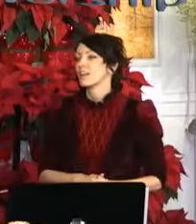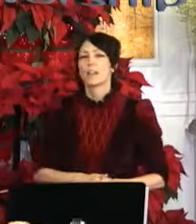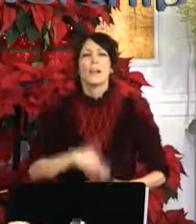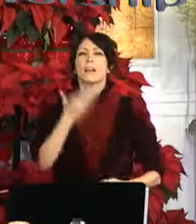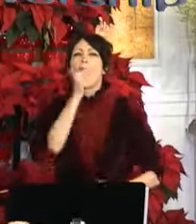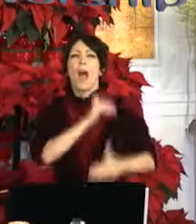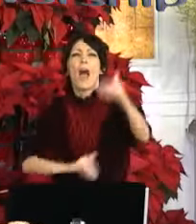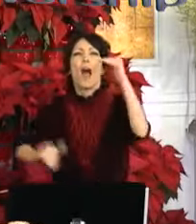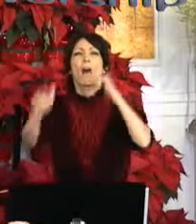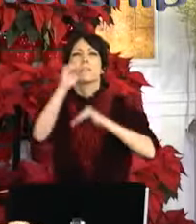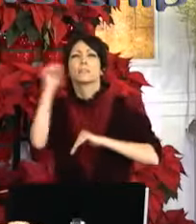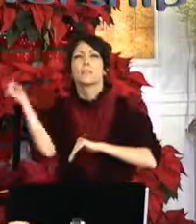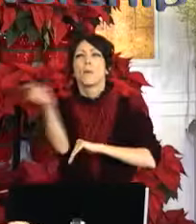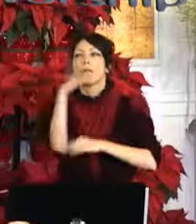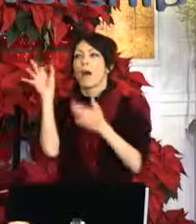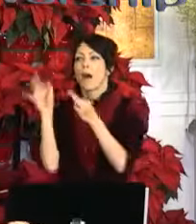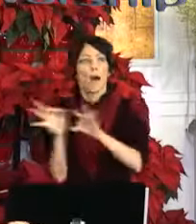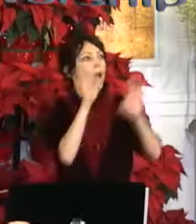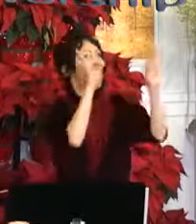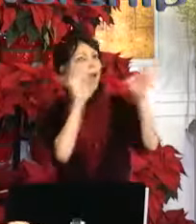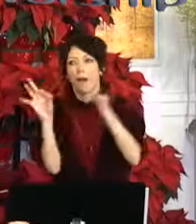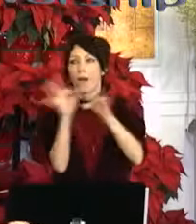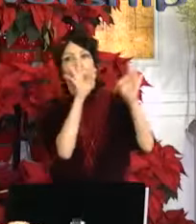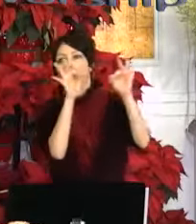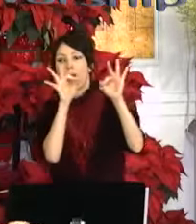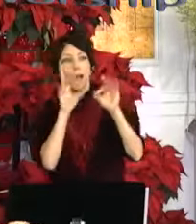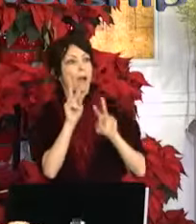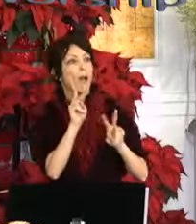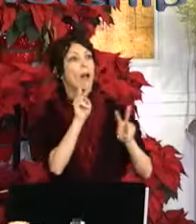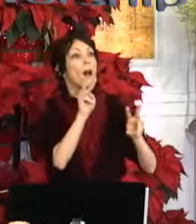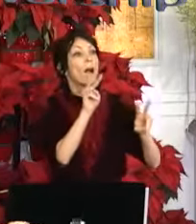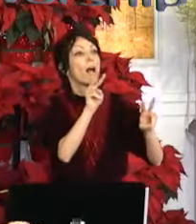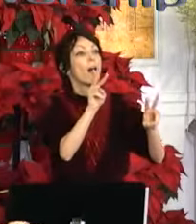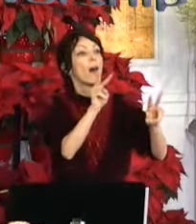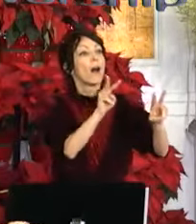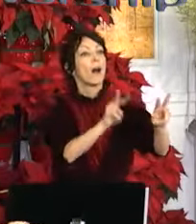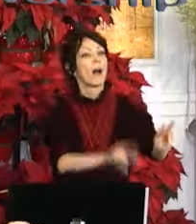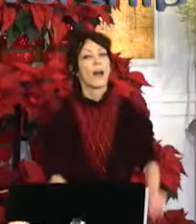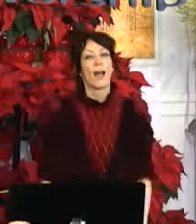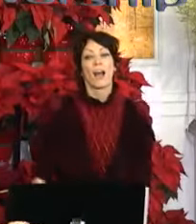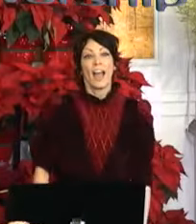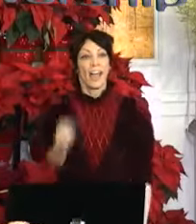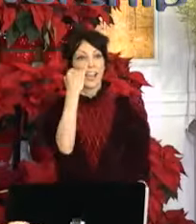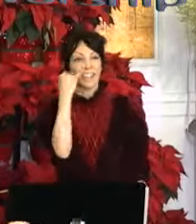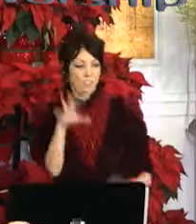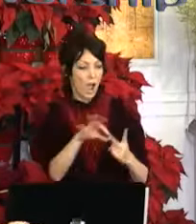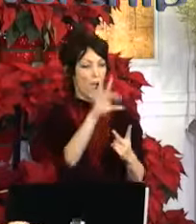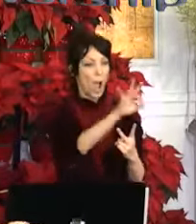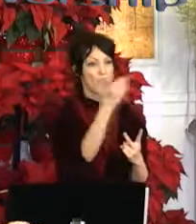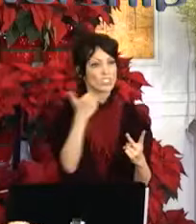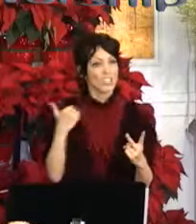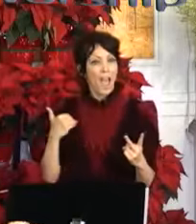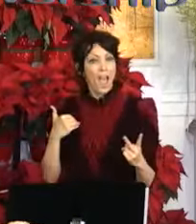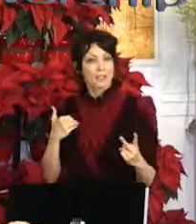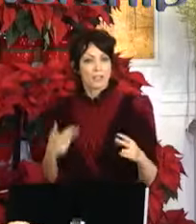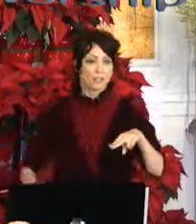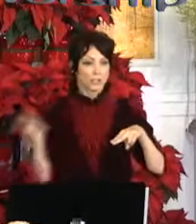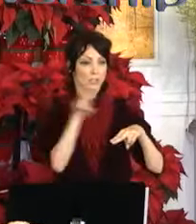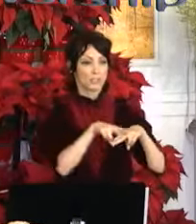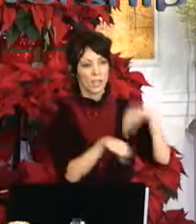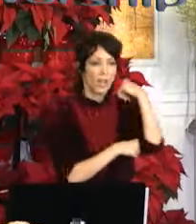heavens above more than just a passing glance. Then when you get the